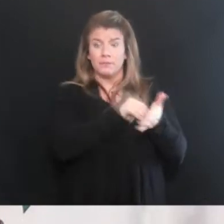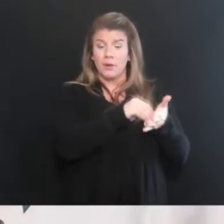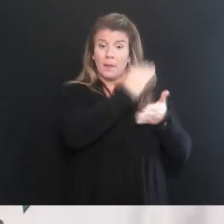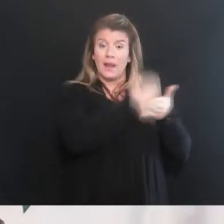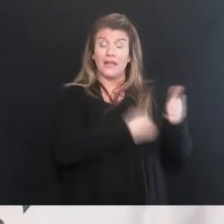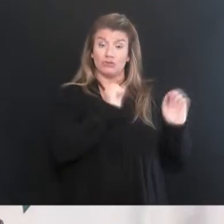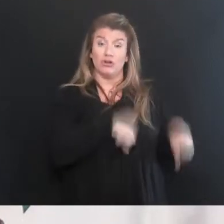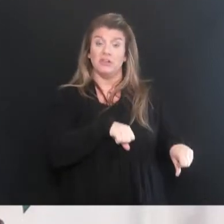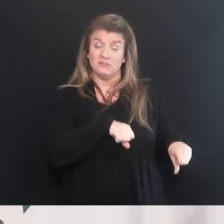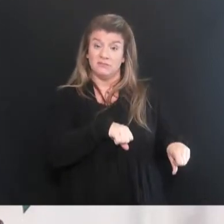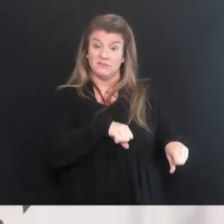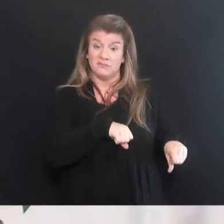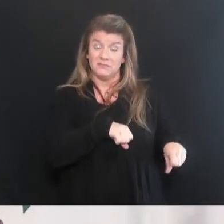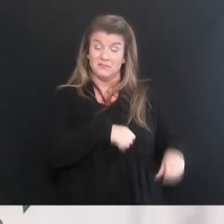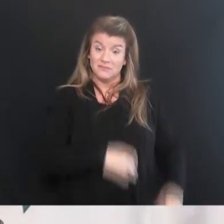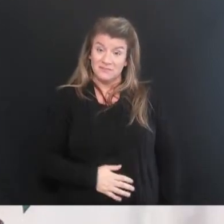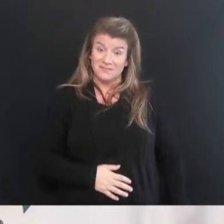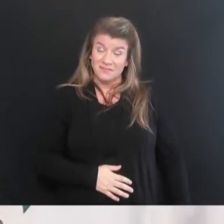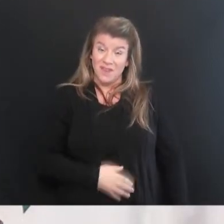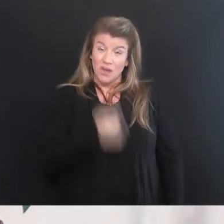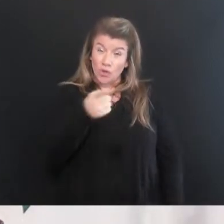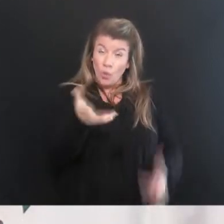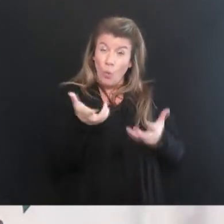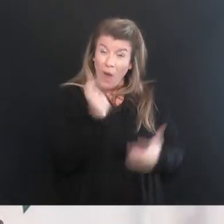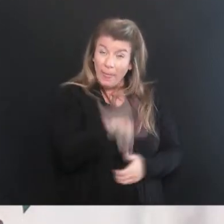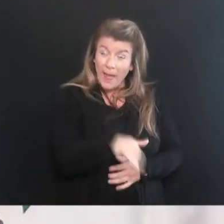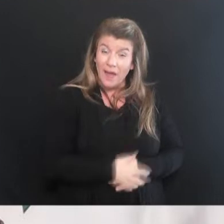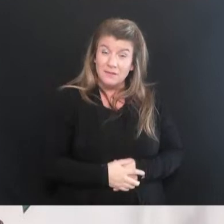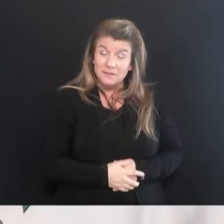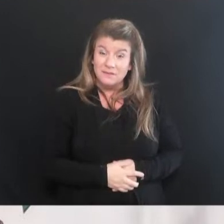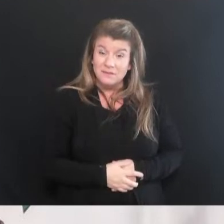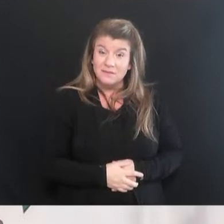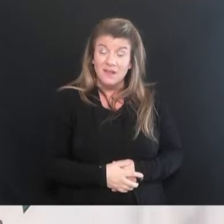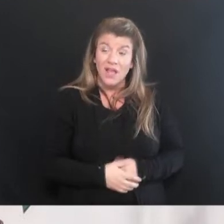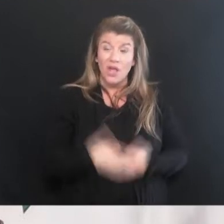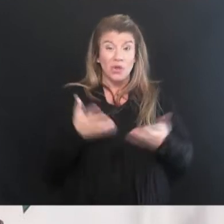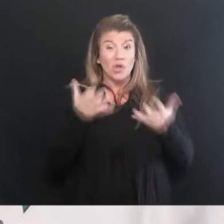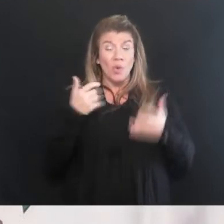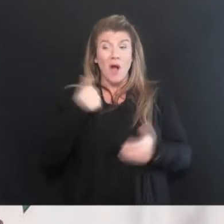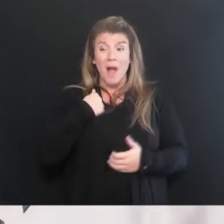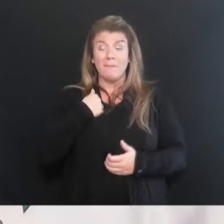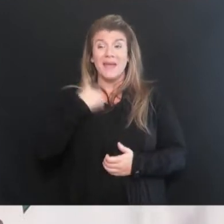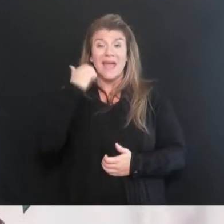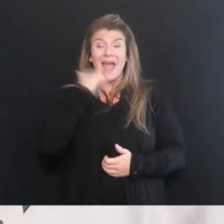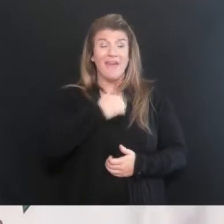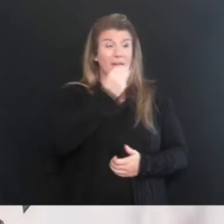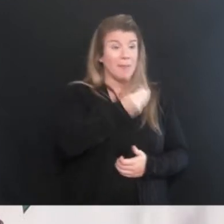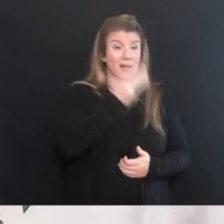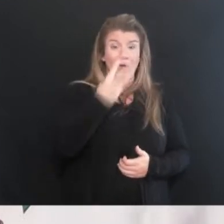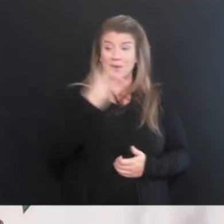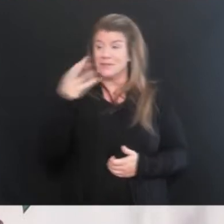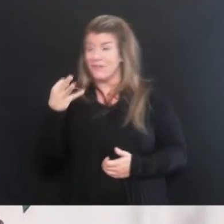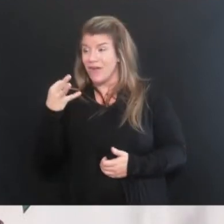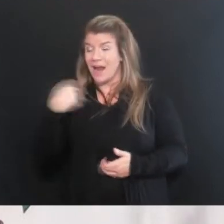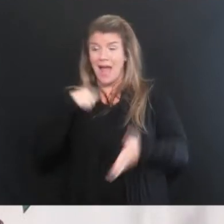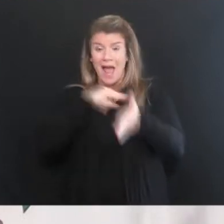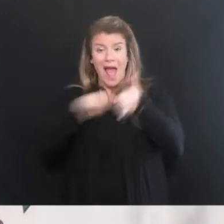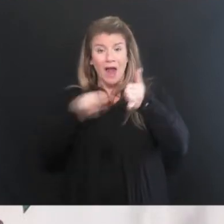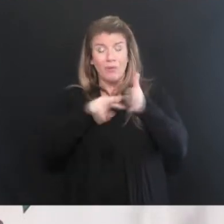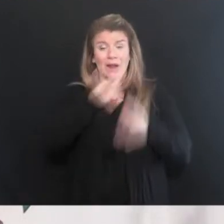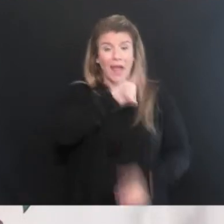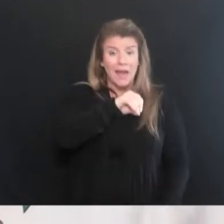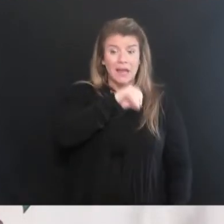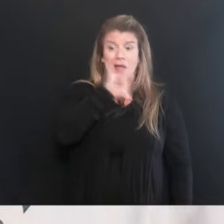Absolutely. Do you want me to continue to read 80 West Virginians every other day that we've lost in this